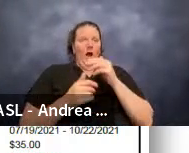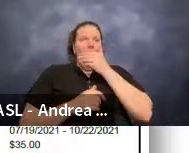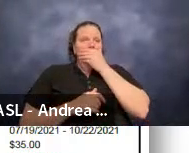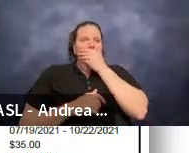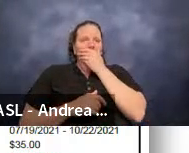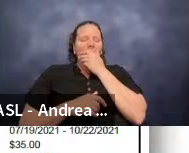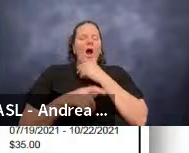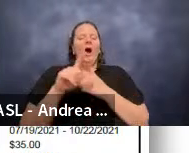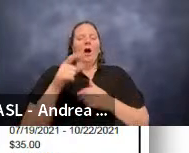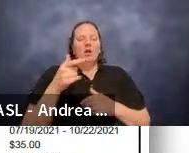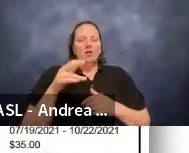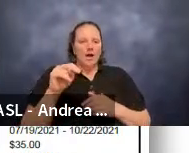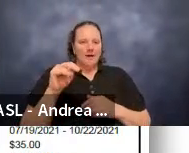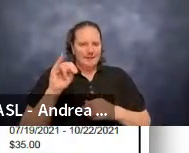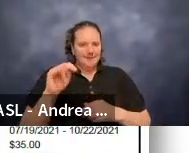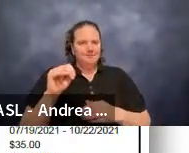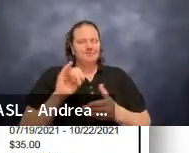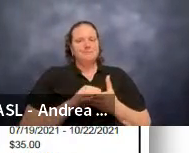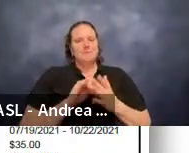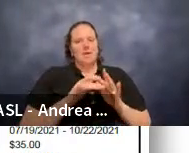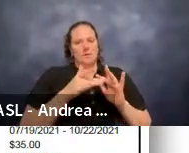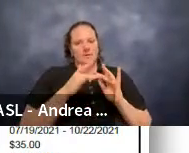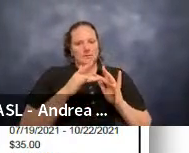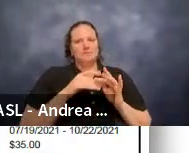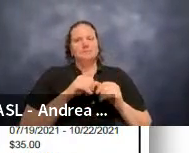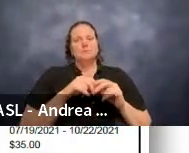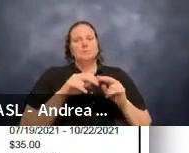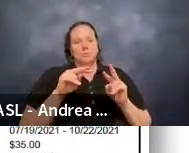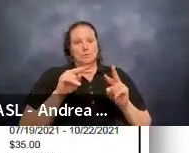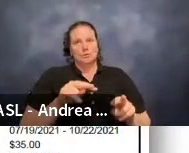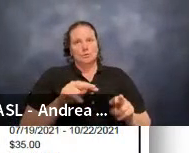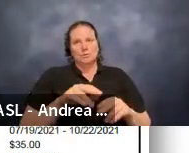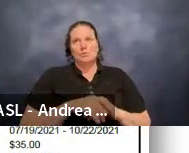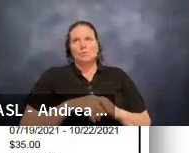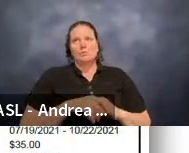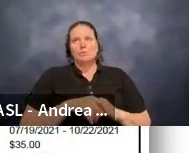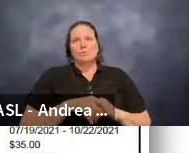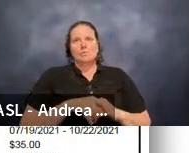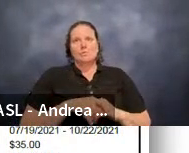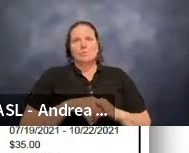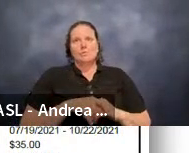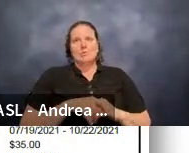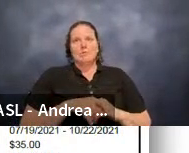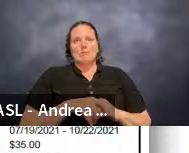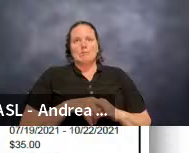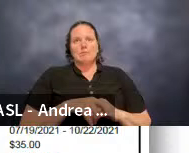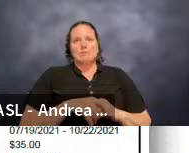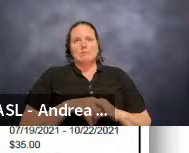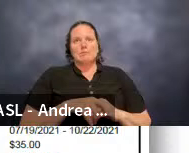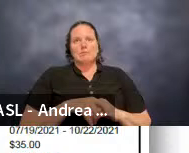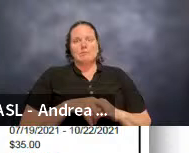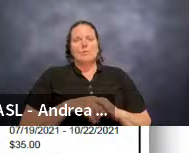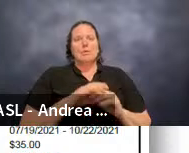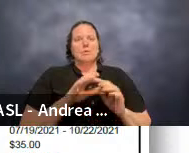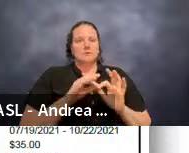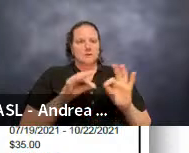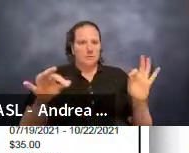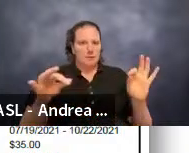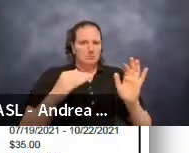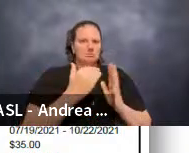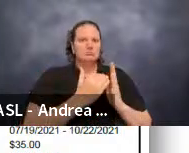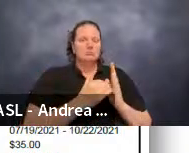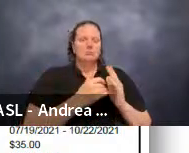log on to that website and you can take a look at your statement. You can manage